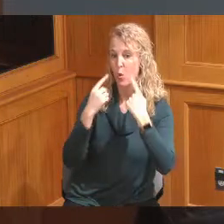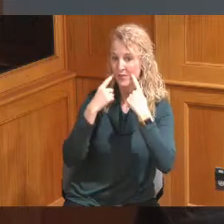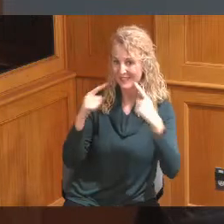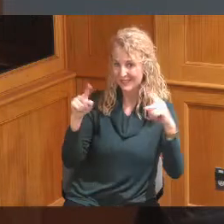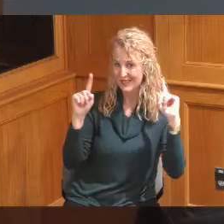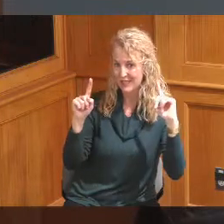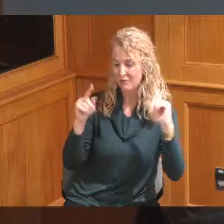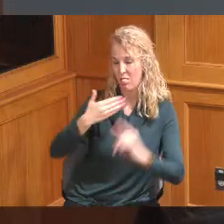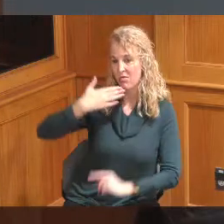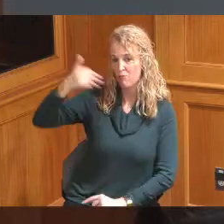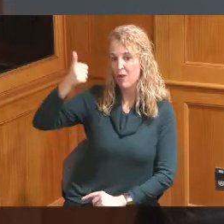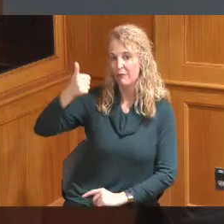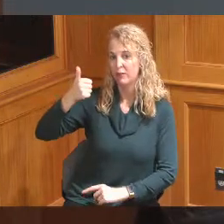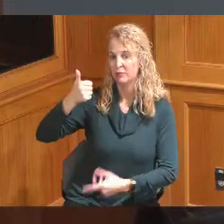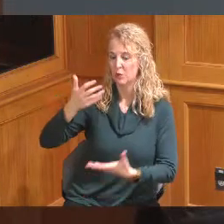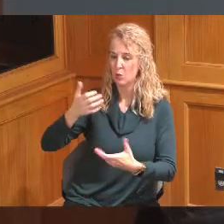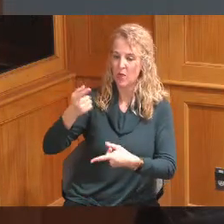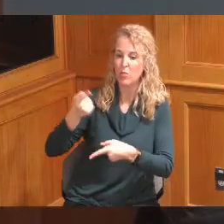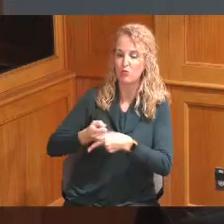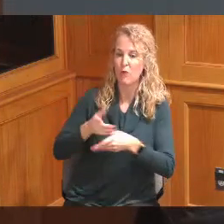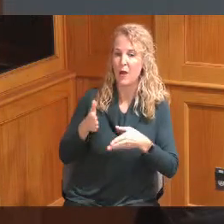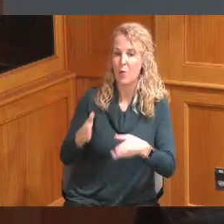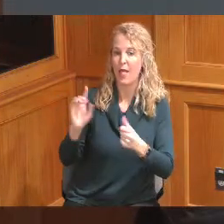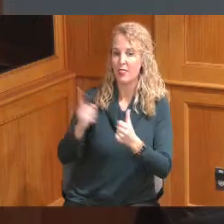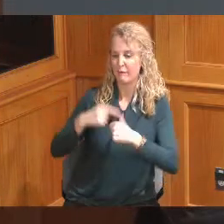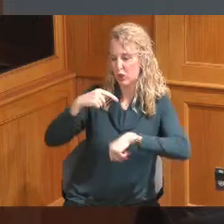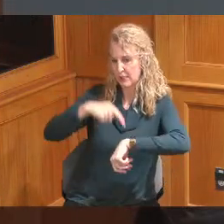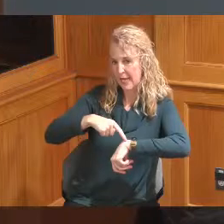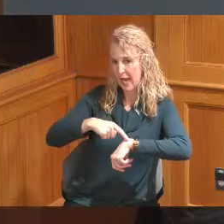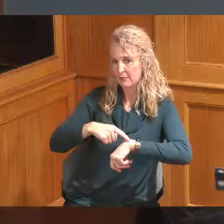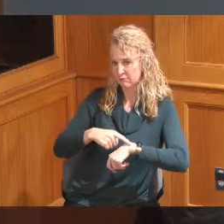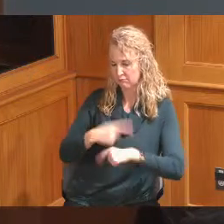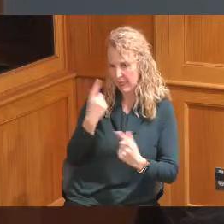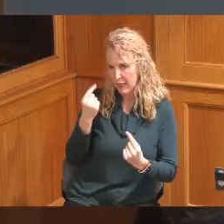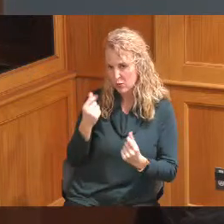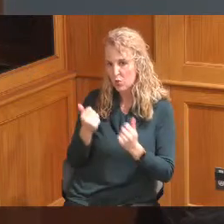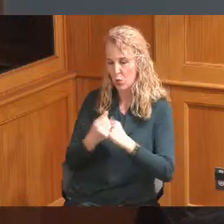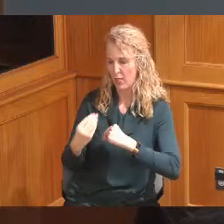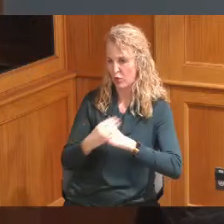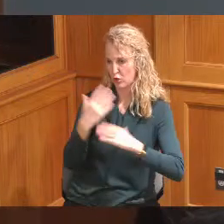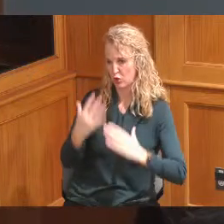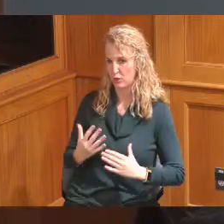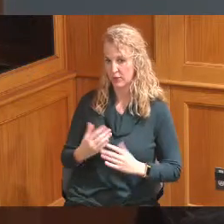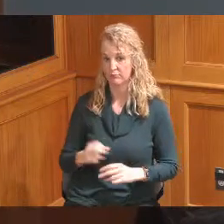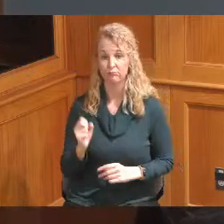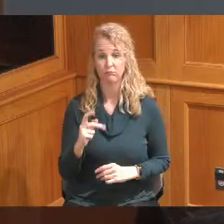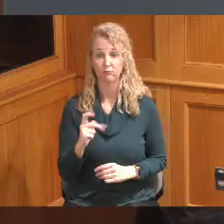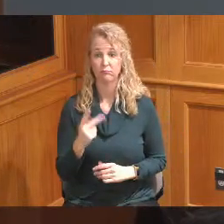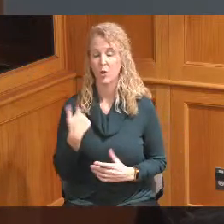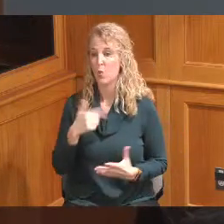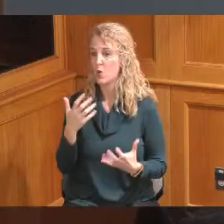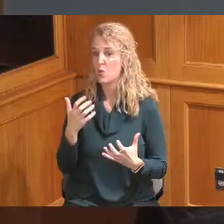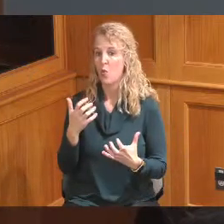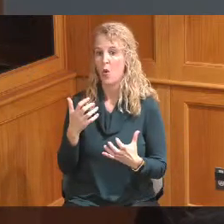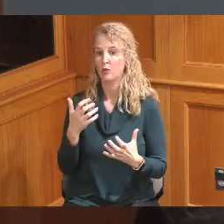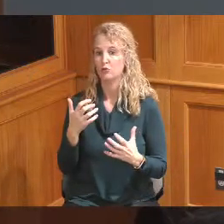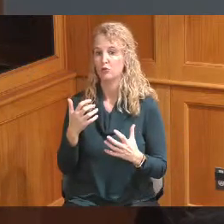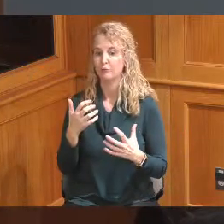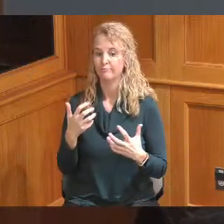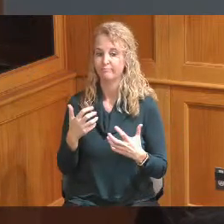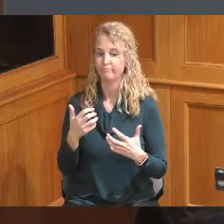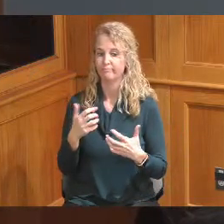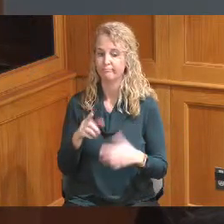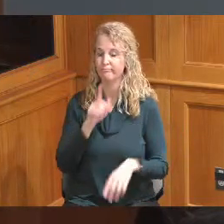better and to do it right and that we're doing it correctly. That's what we're doing with a consultant. Okay. To make sure that we are in the lines and doing it